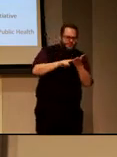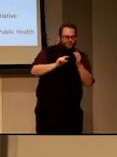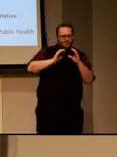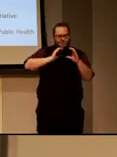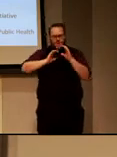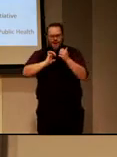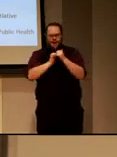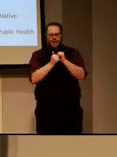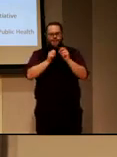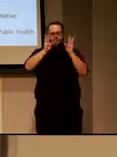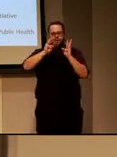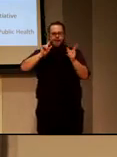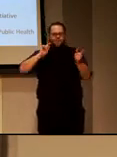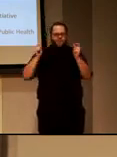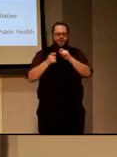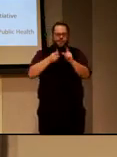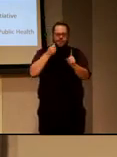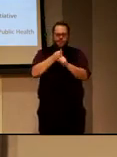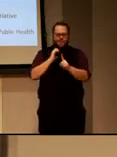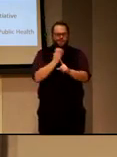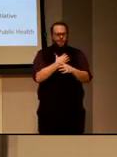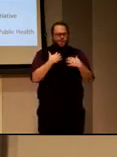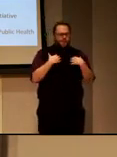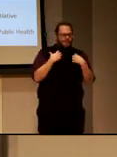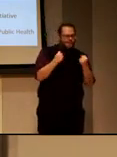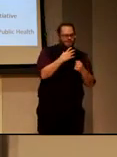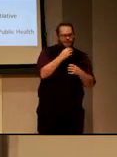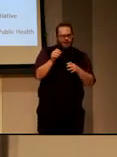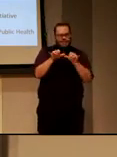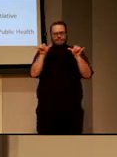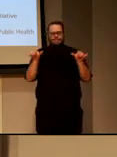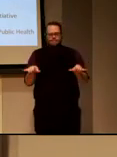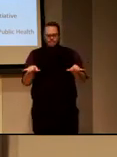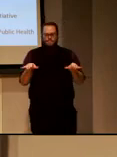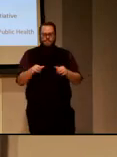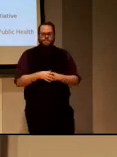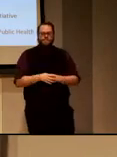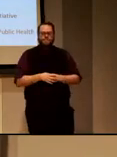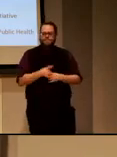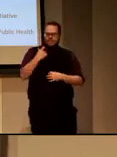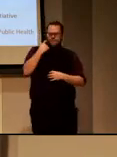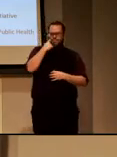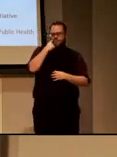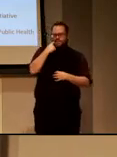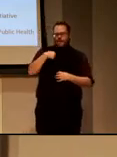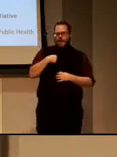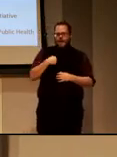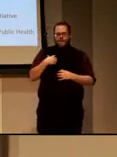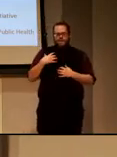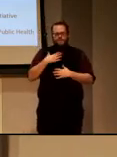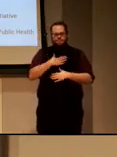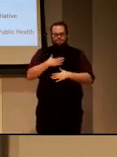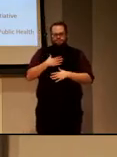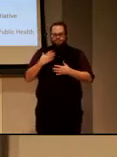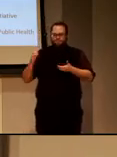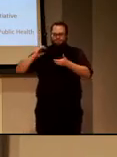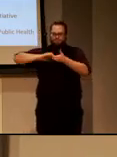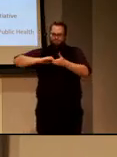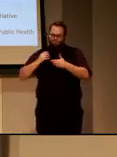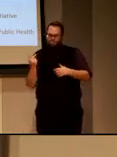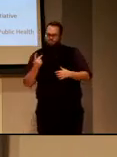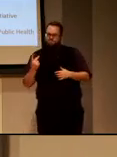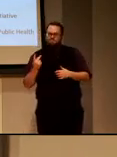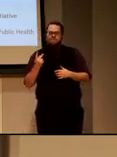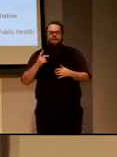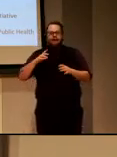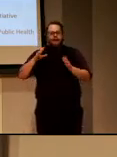how climate change impacts our health and our healthcare systems. I recently had the privilege of partnering with Dr. Salas to